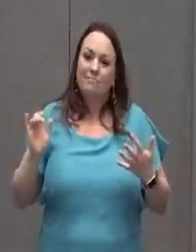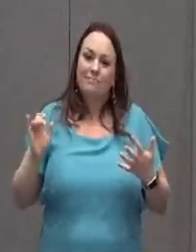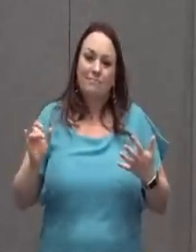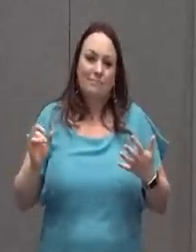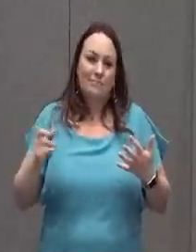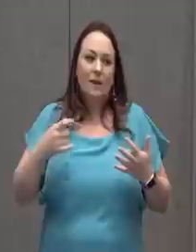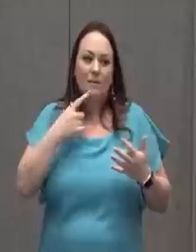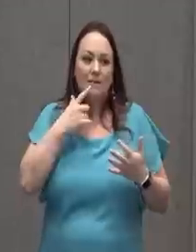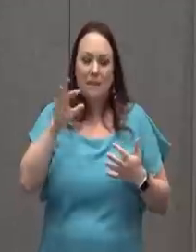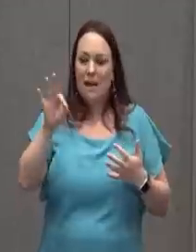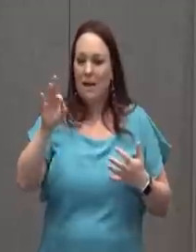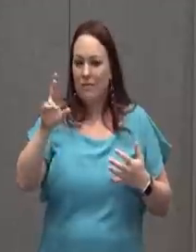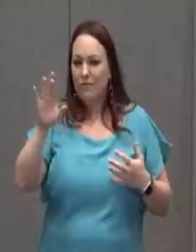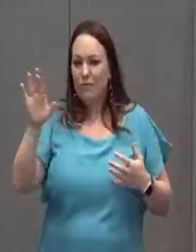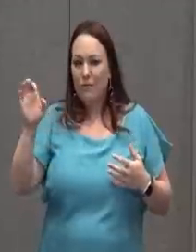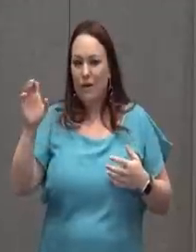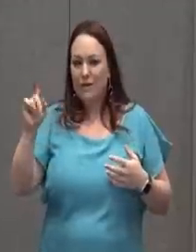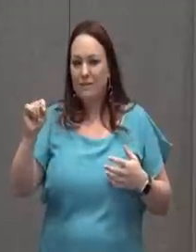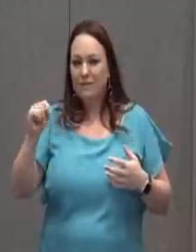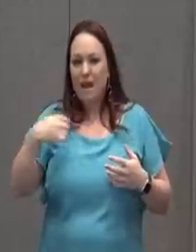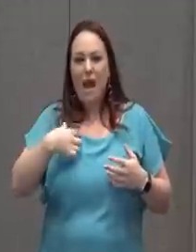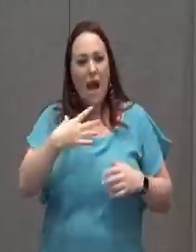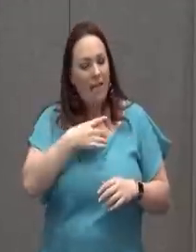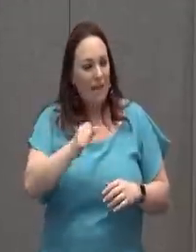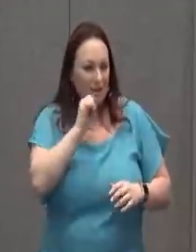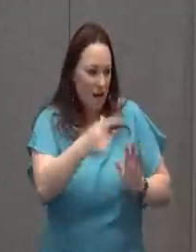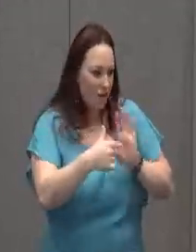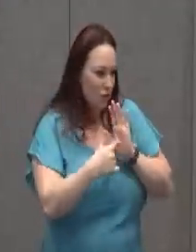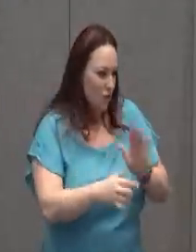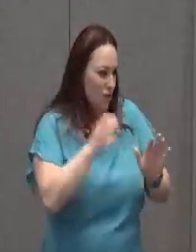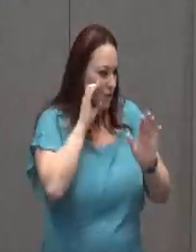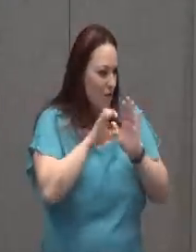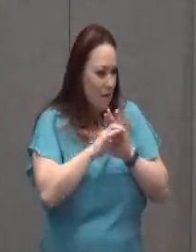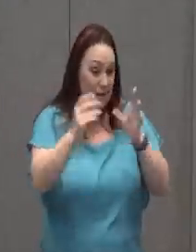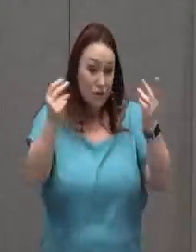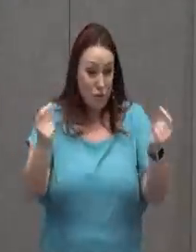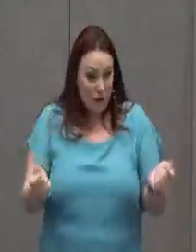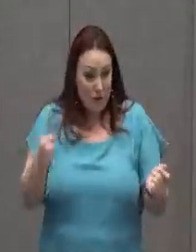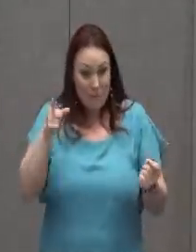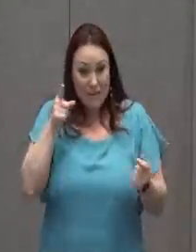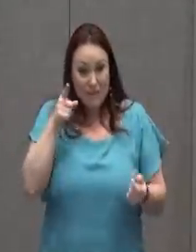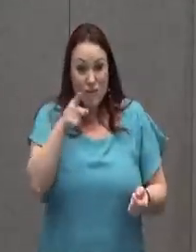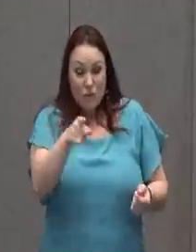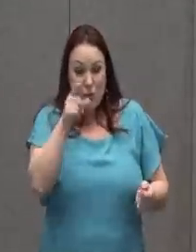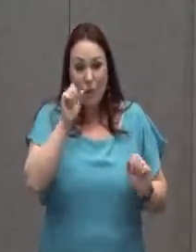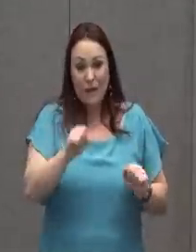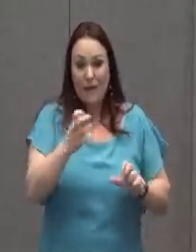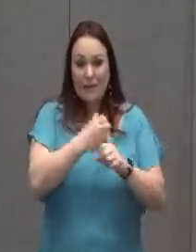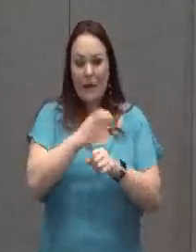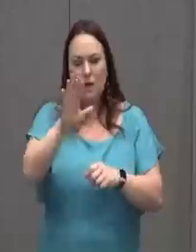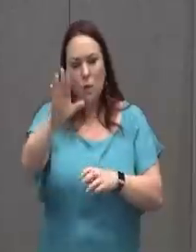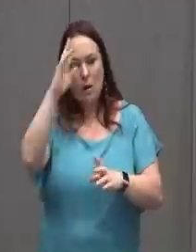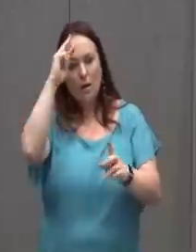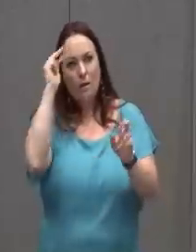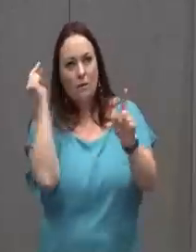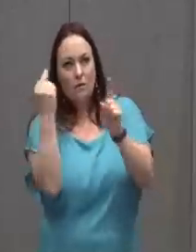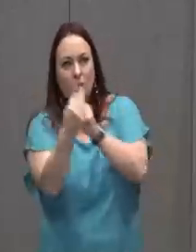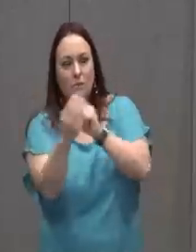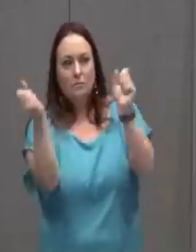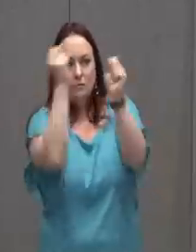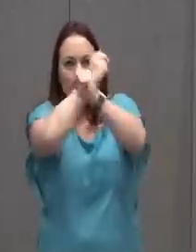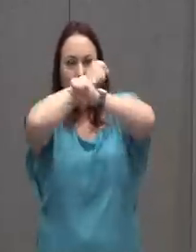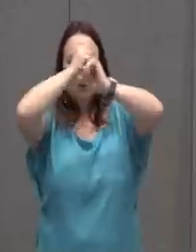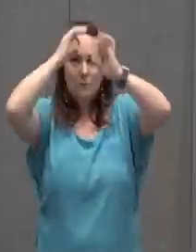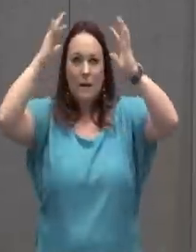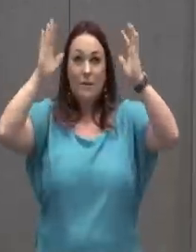I'll say a forest. I like not showing you the illustrations right away because then you can get your own perspective or your